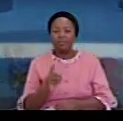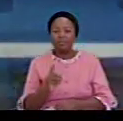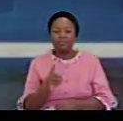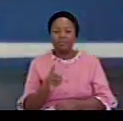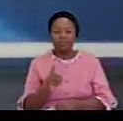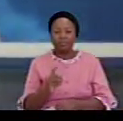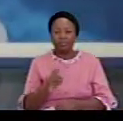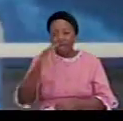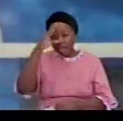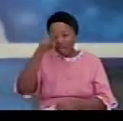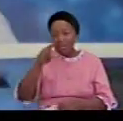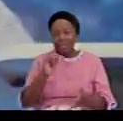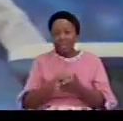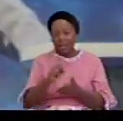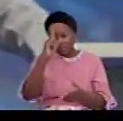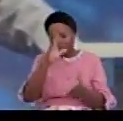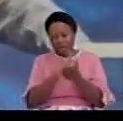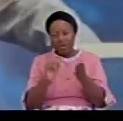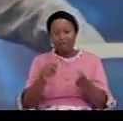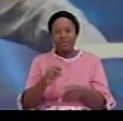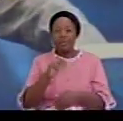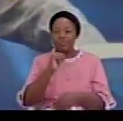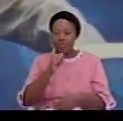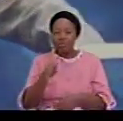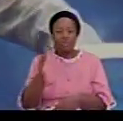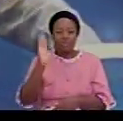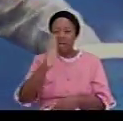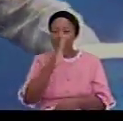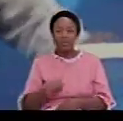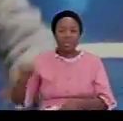He that believeth not shall be damned.